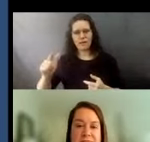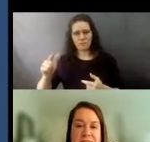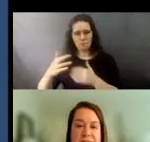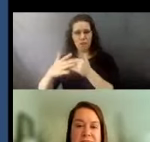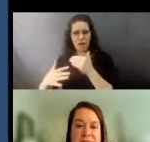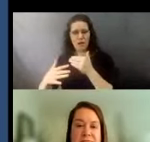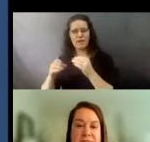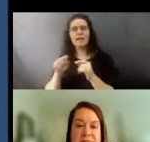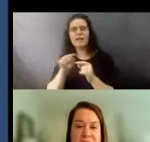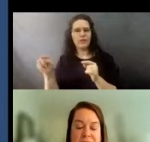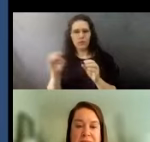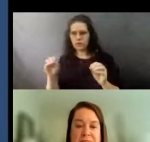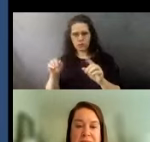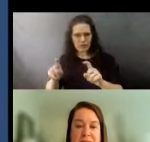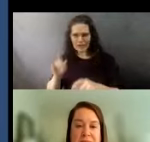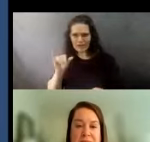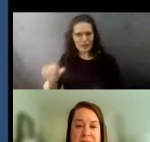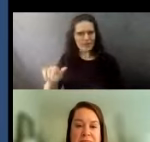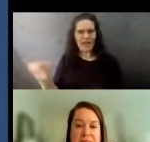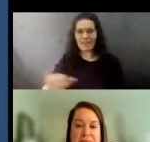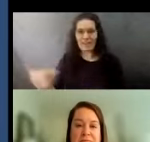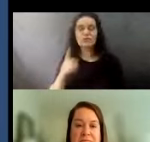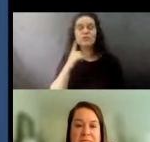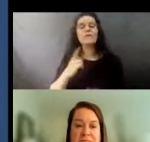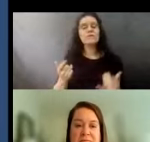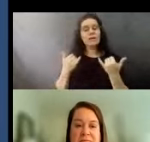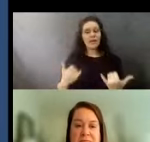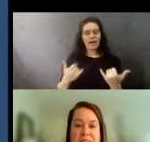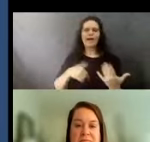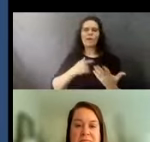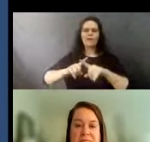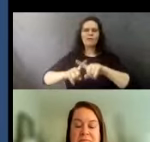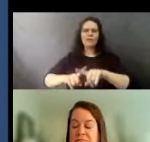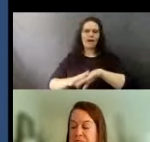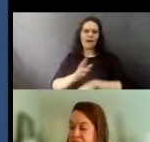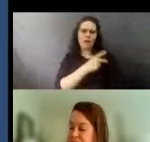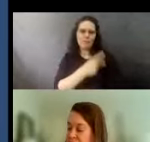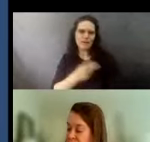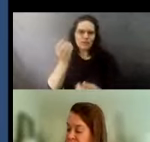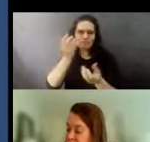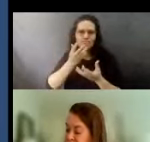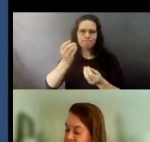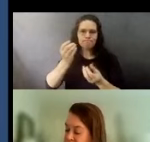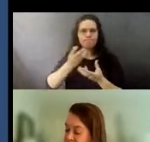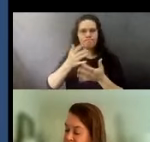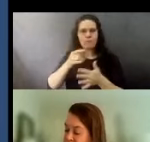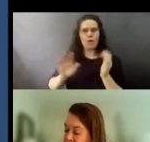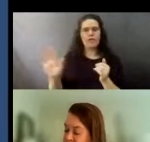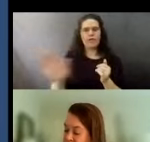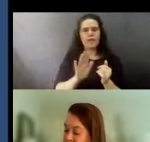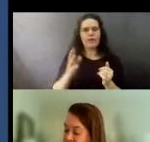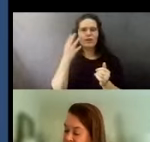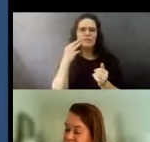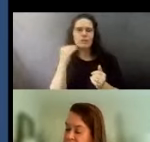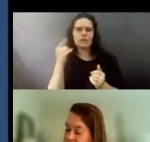So we're in a situation where we have to trust what people tell us. And for decades with chronic fatigue, that hasn't